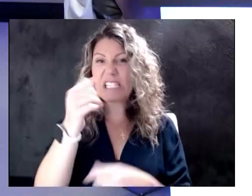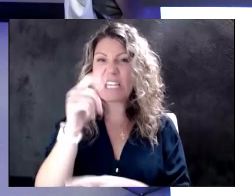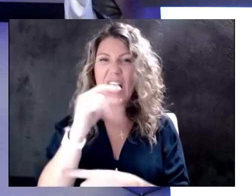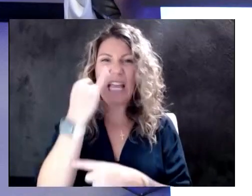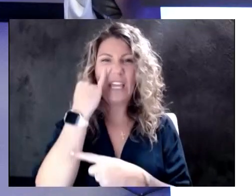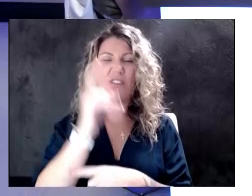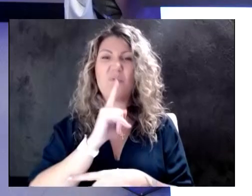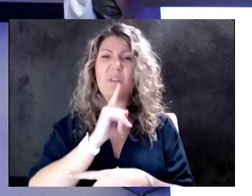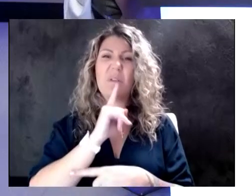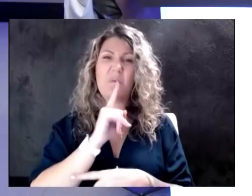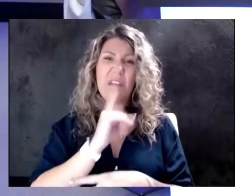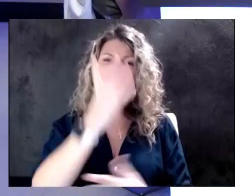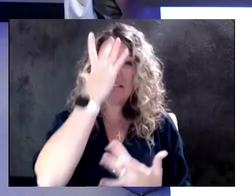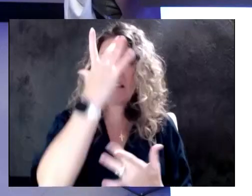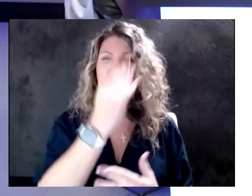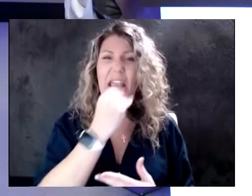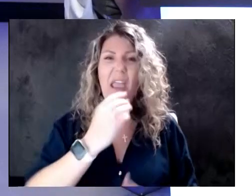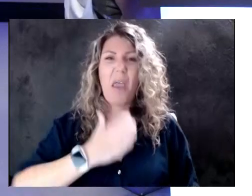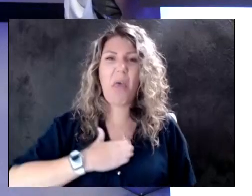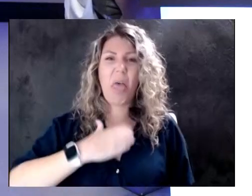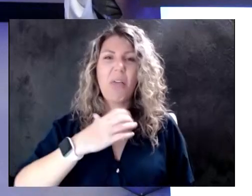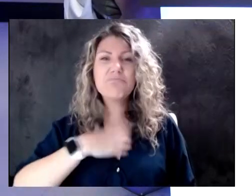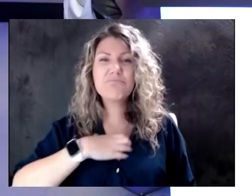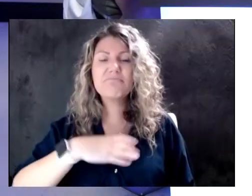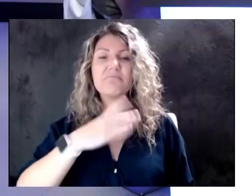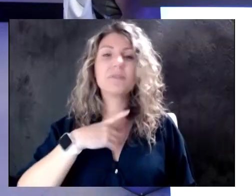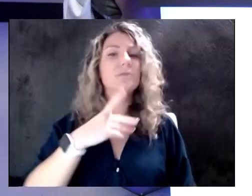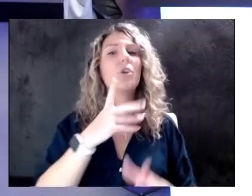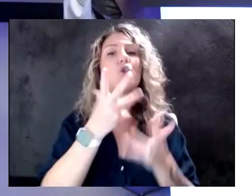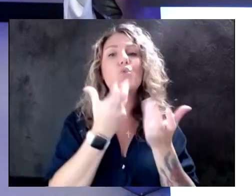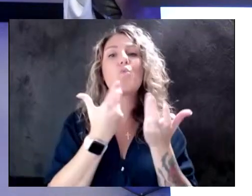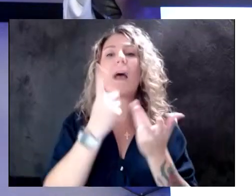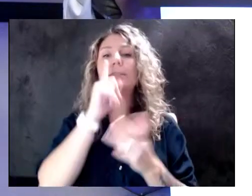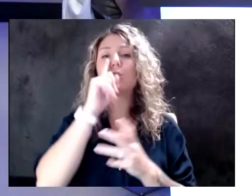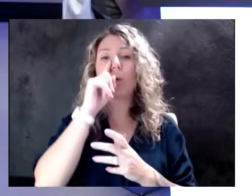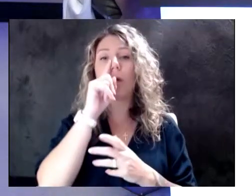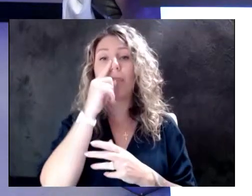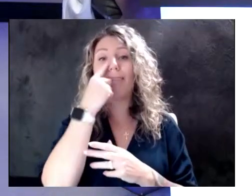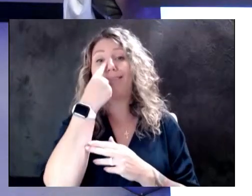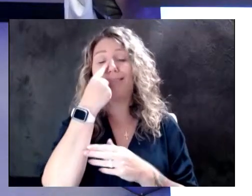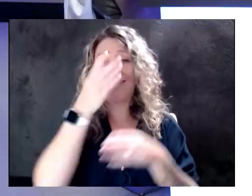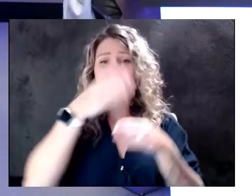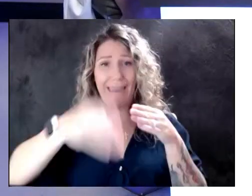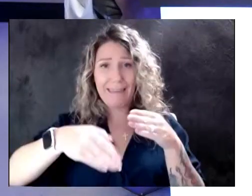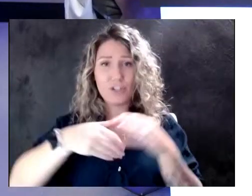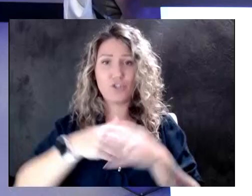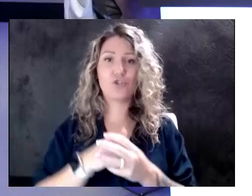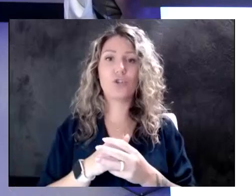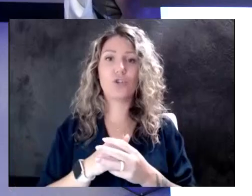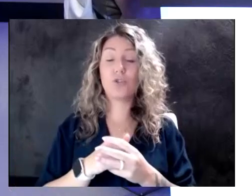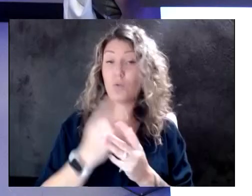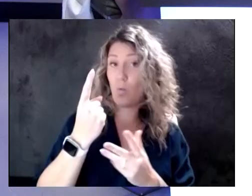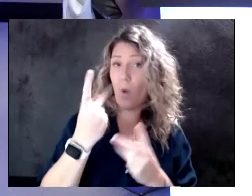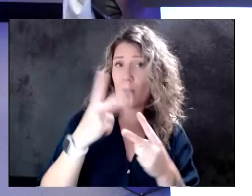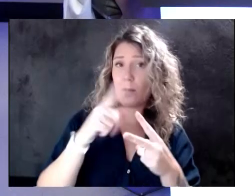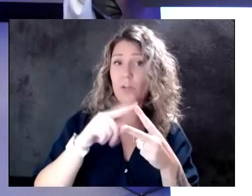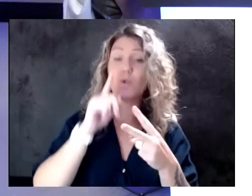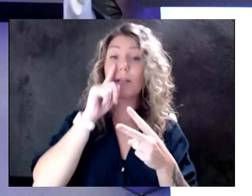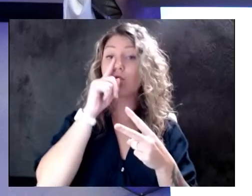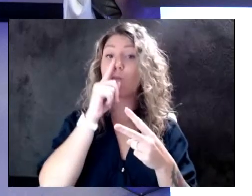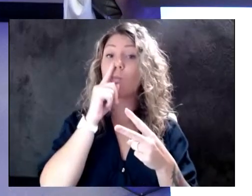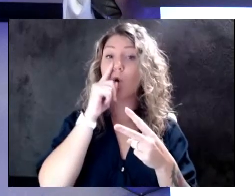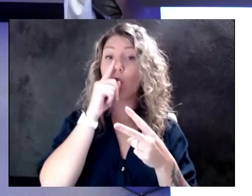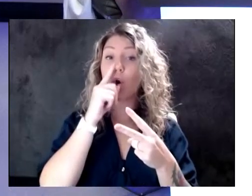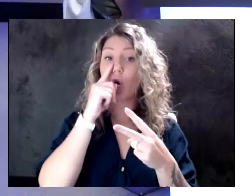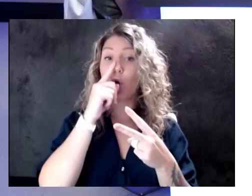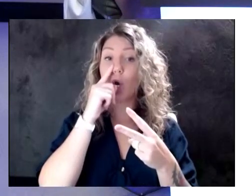don't just kind of swirl it around and get snot. You really want to get to the edge. So you can do one of 2 things. You can either swirl it on the side and really rub. I like to put it